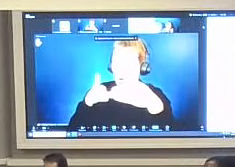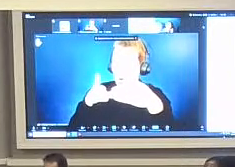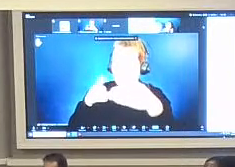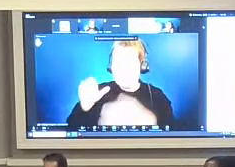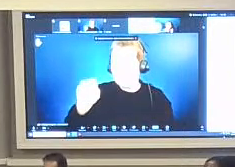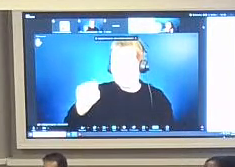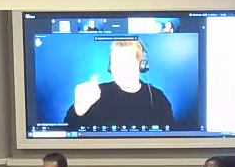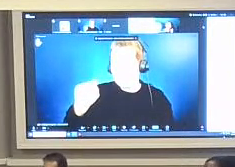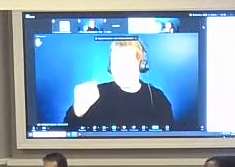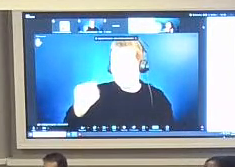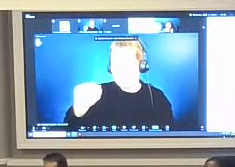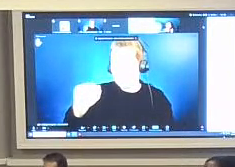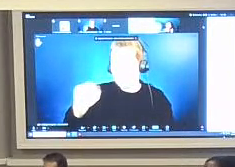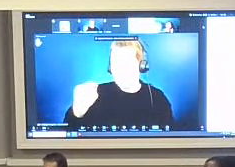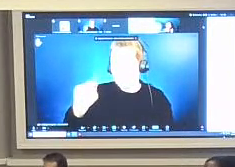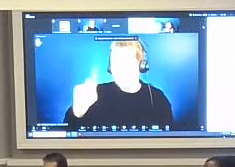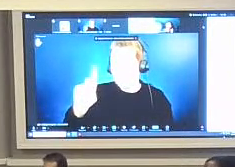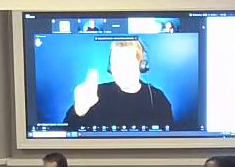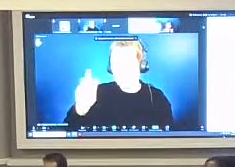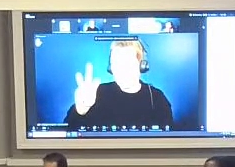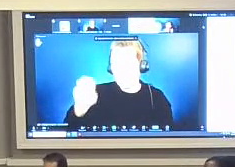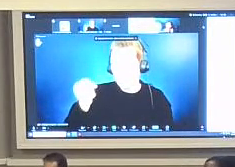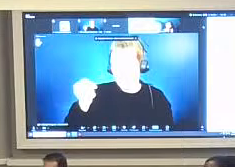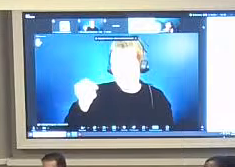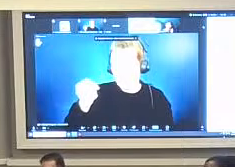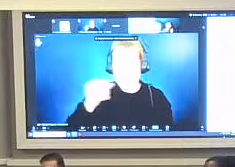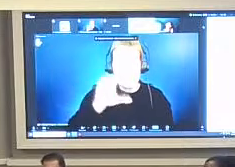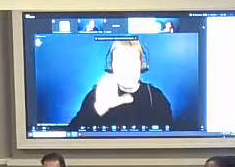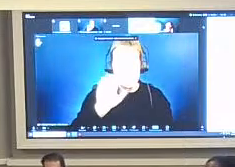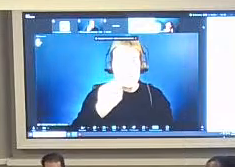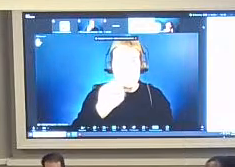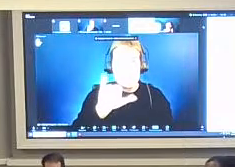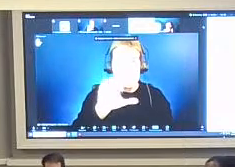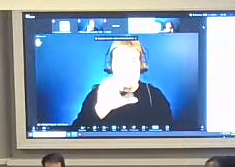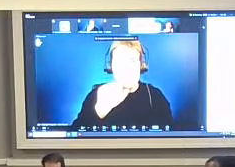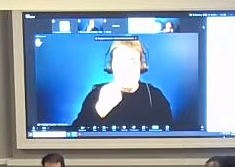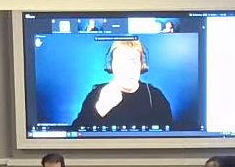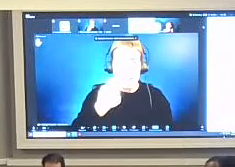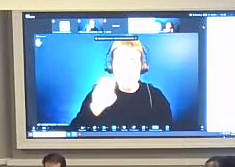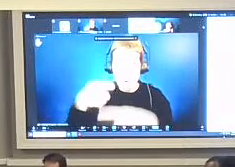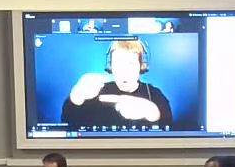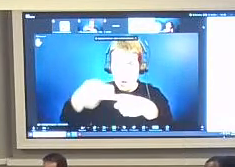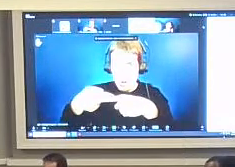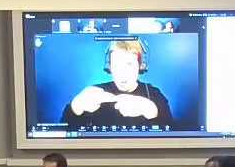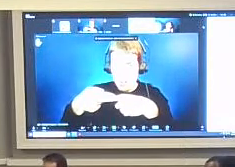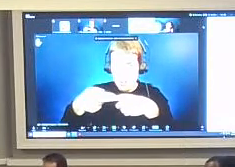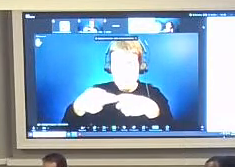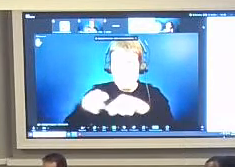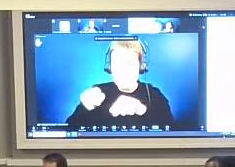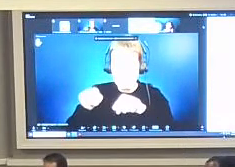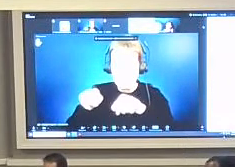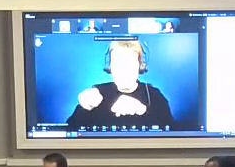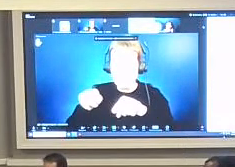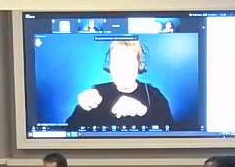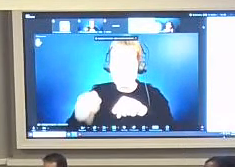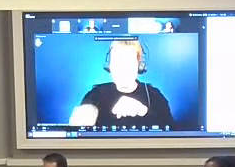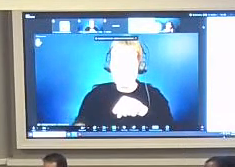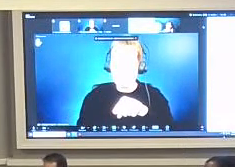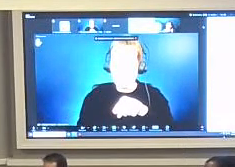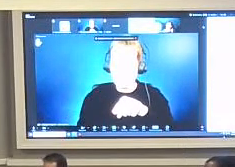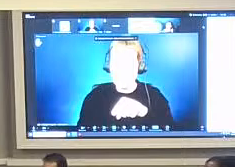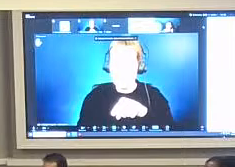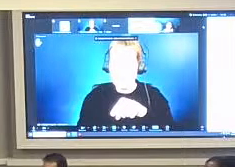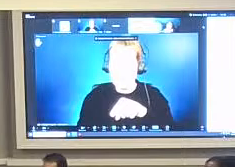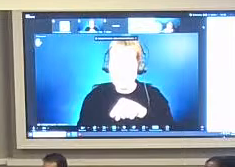Sycamore, if that is city. One of them is the new flat, easy